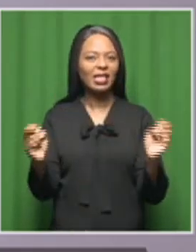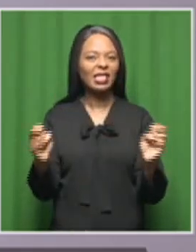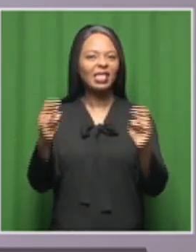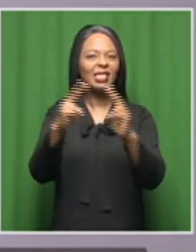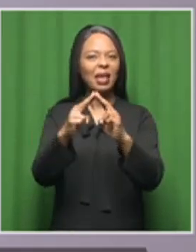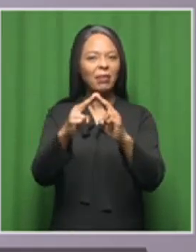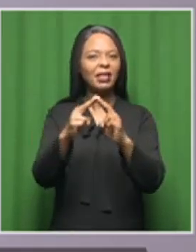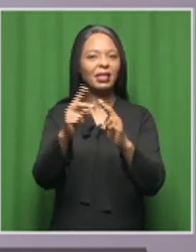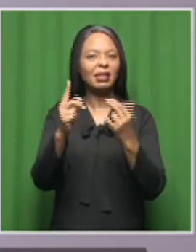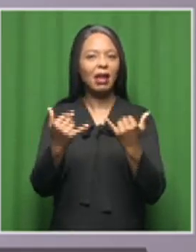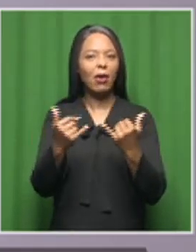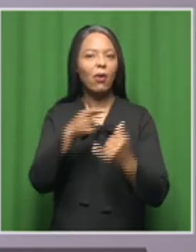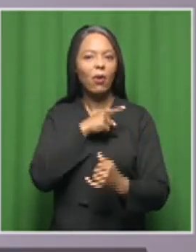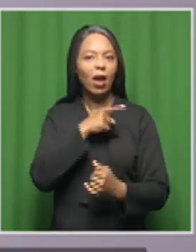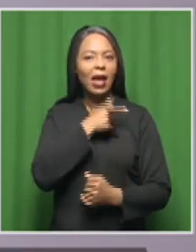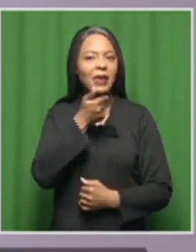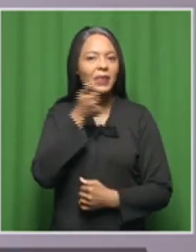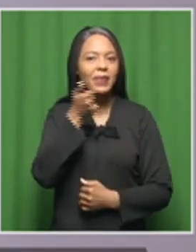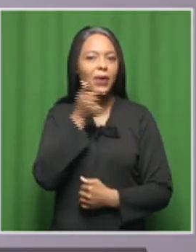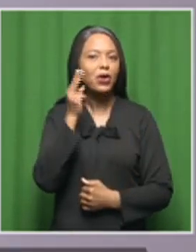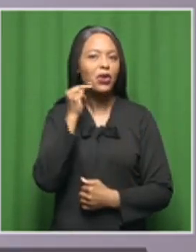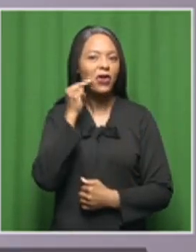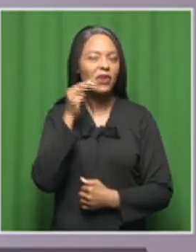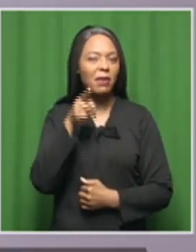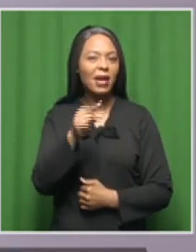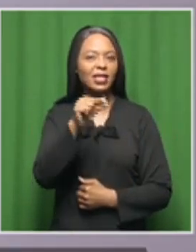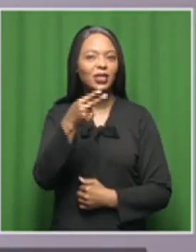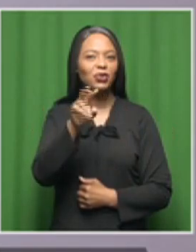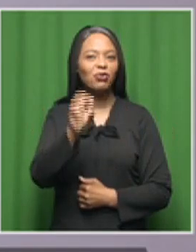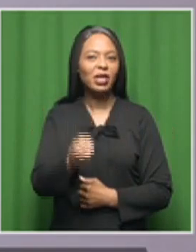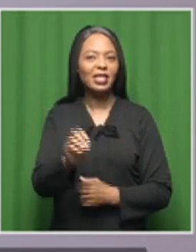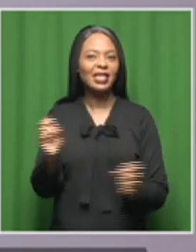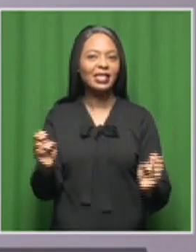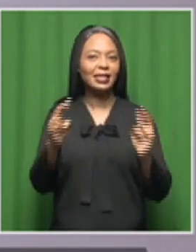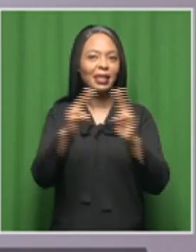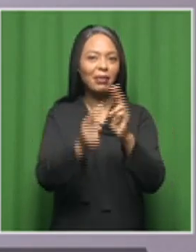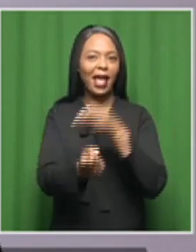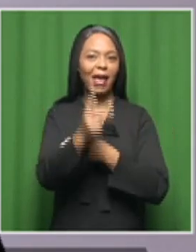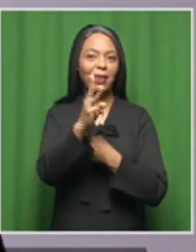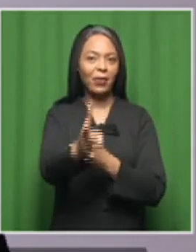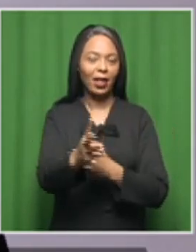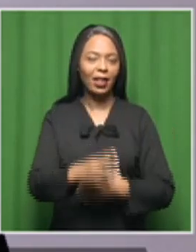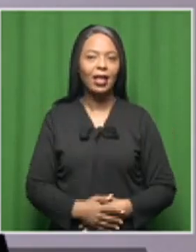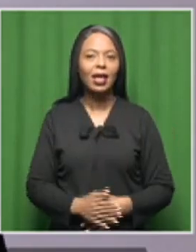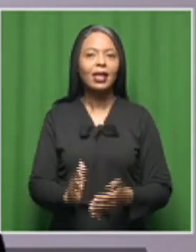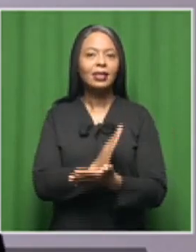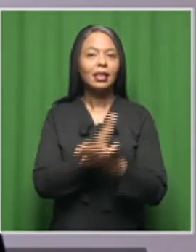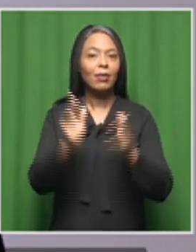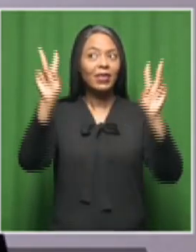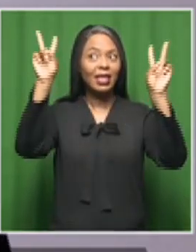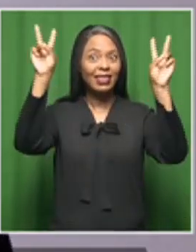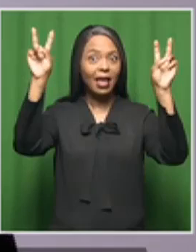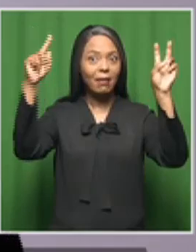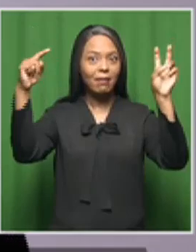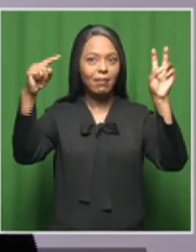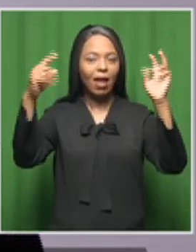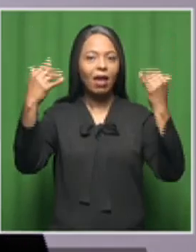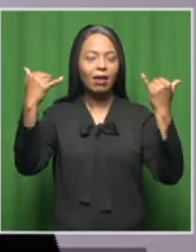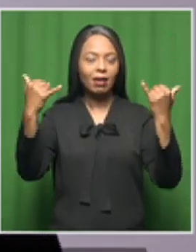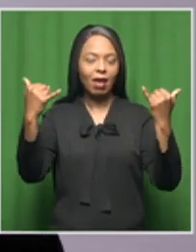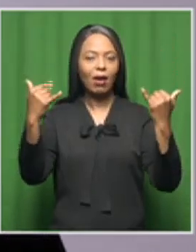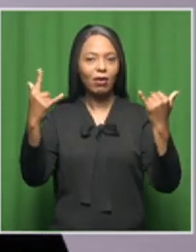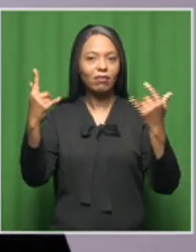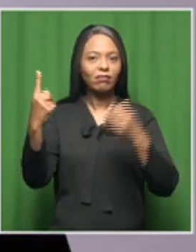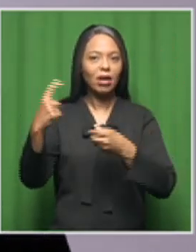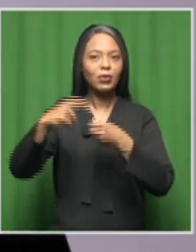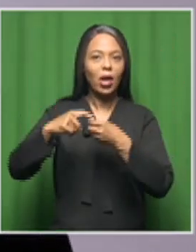the November G20 Summit. And of course, just looking at some of the themes that are to be delved in, and I'm joined by